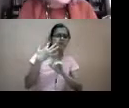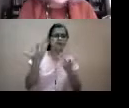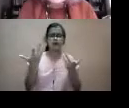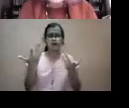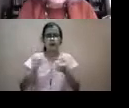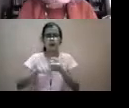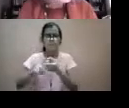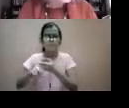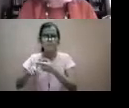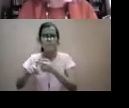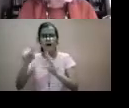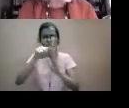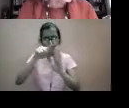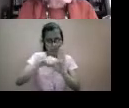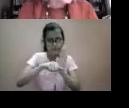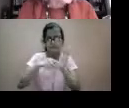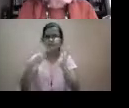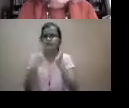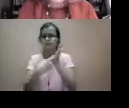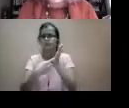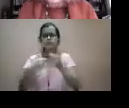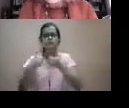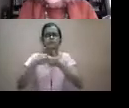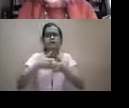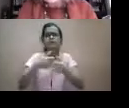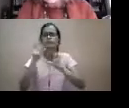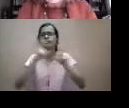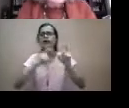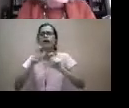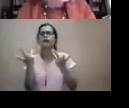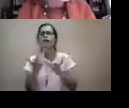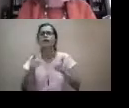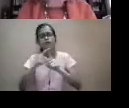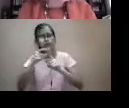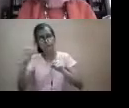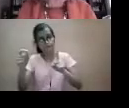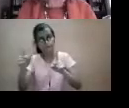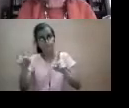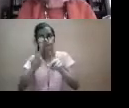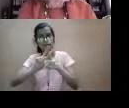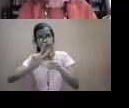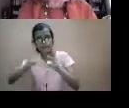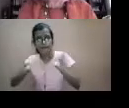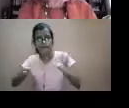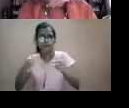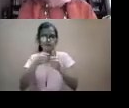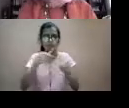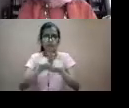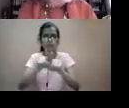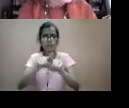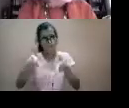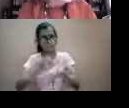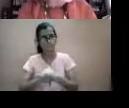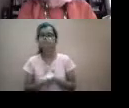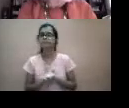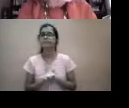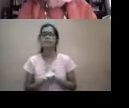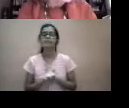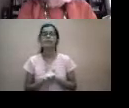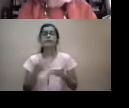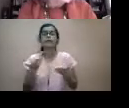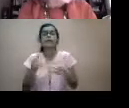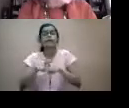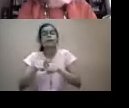a normative conception of care. Now, I don't think I have time